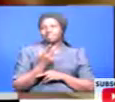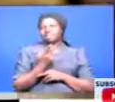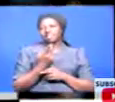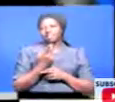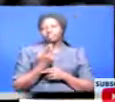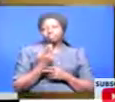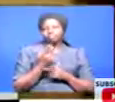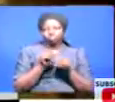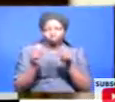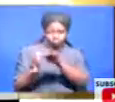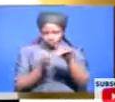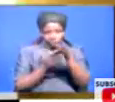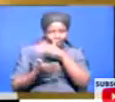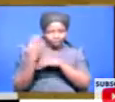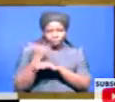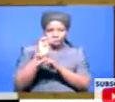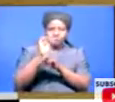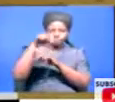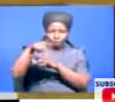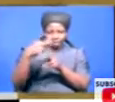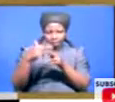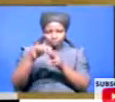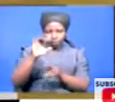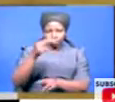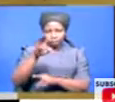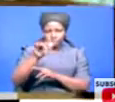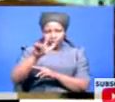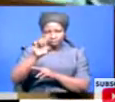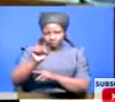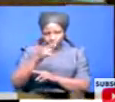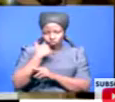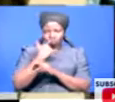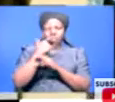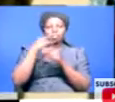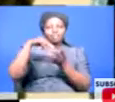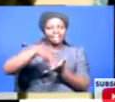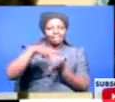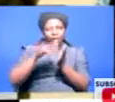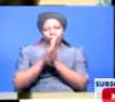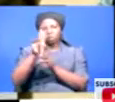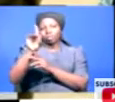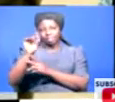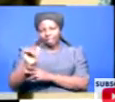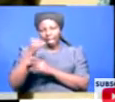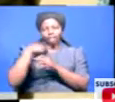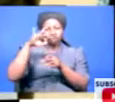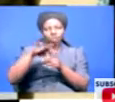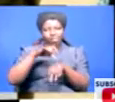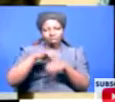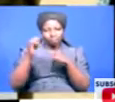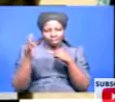Former member of National Assembly Charles Nyamai, who was vying through a UDA ticket, to cast his vote at 8 a.m. So good, the